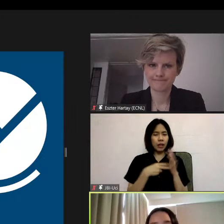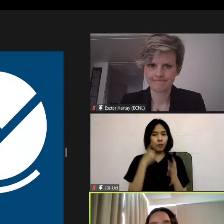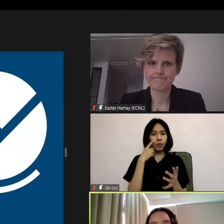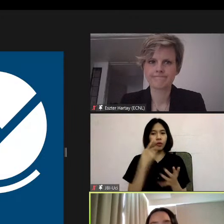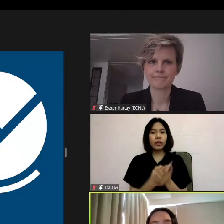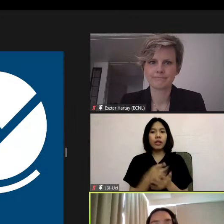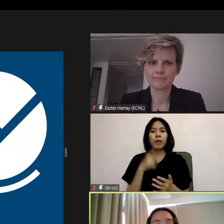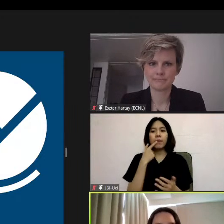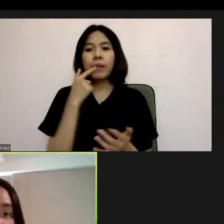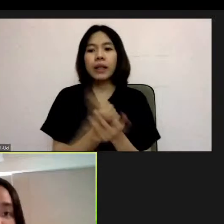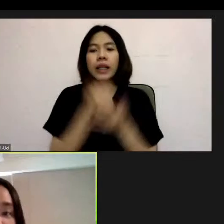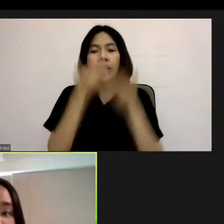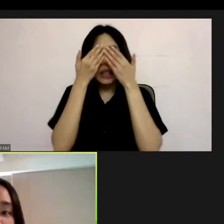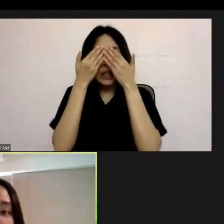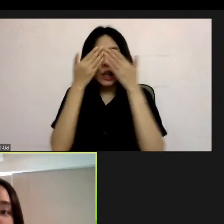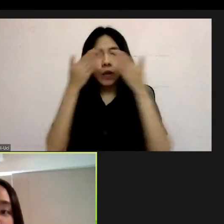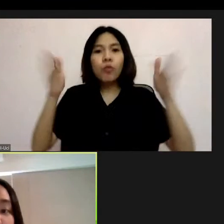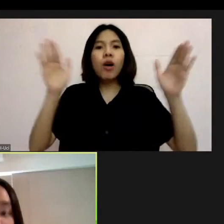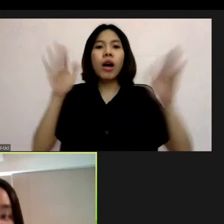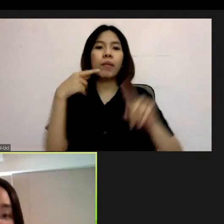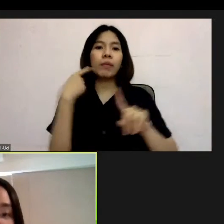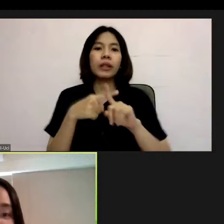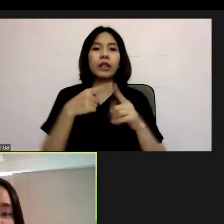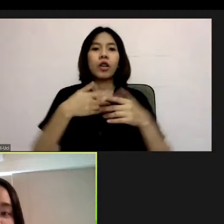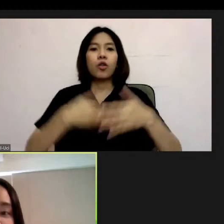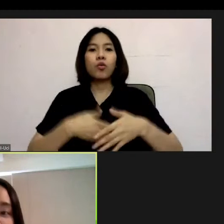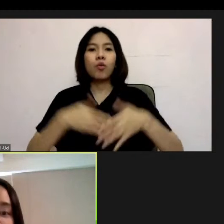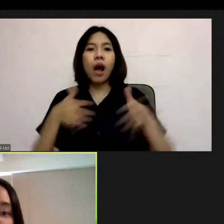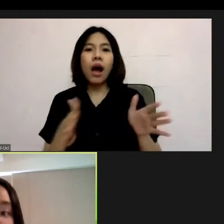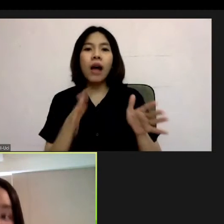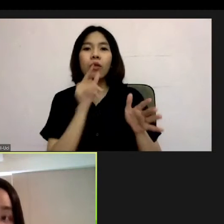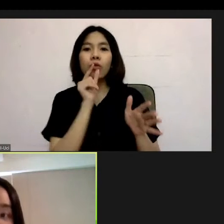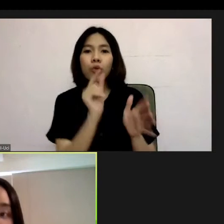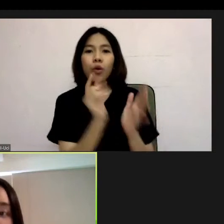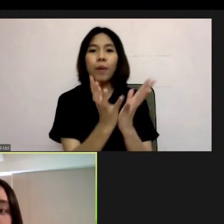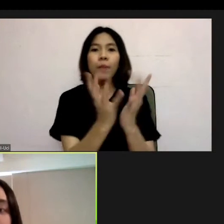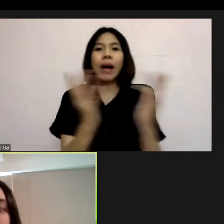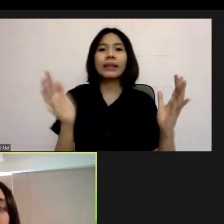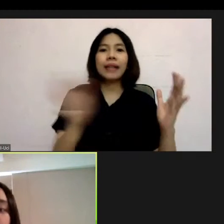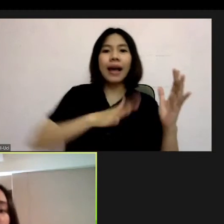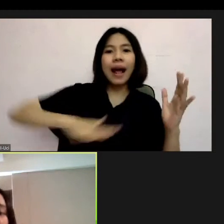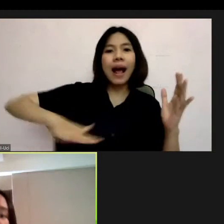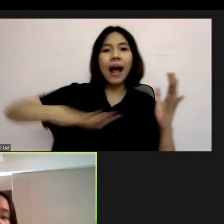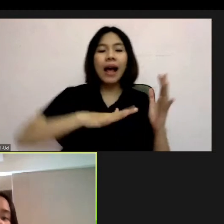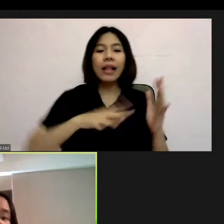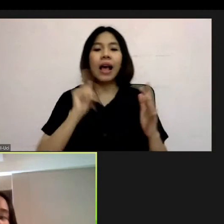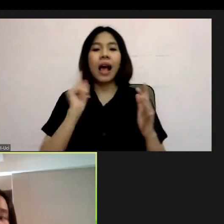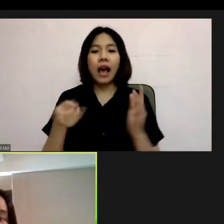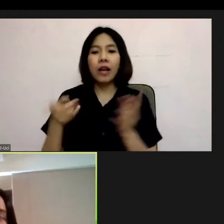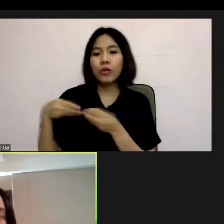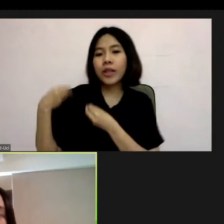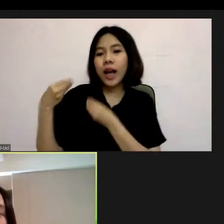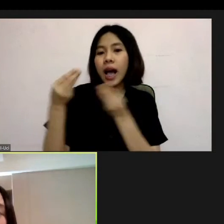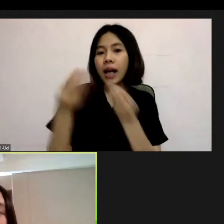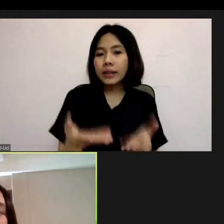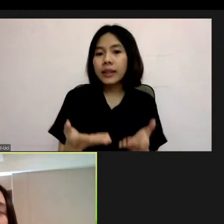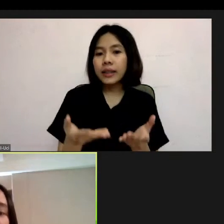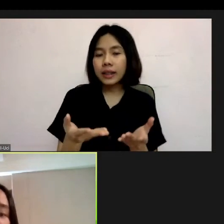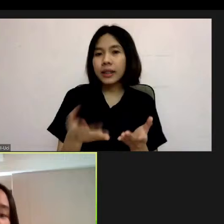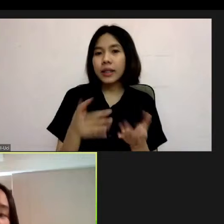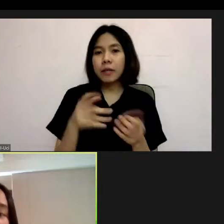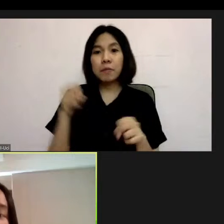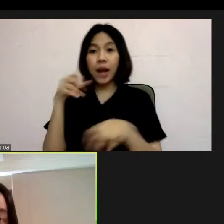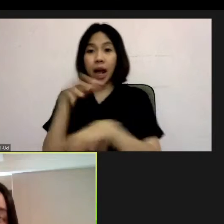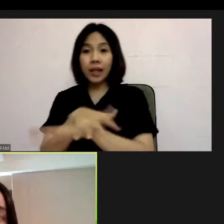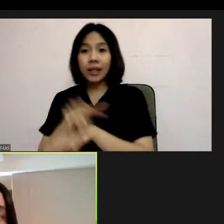times, as well as the impact of COVID-19 pandemic towards civic freedoms, together with several conditions and also global trend that